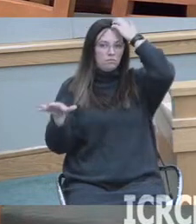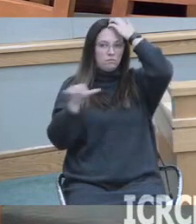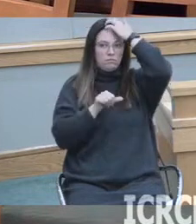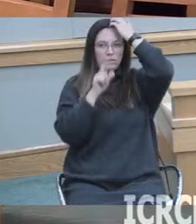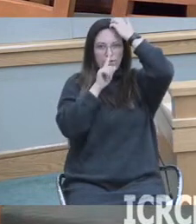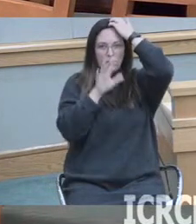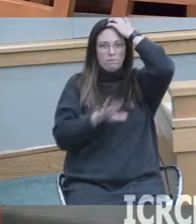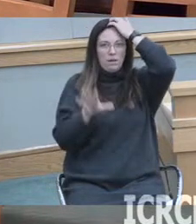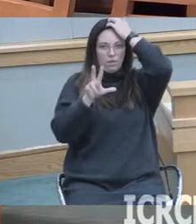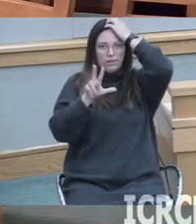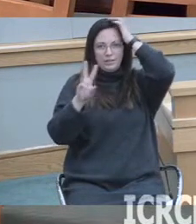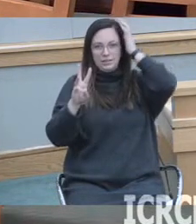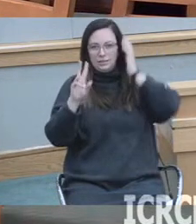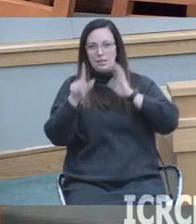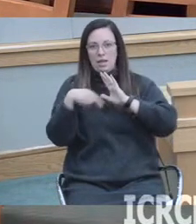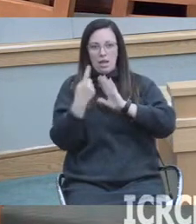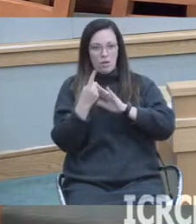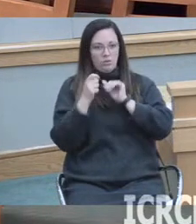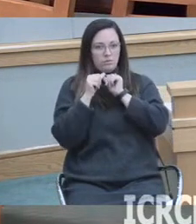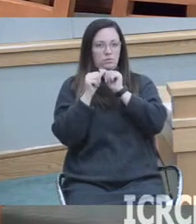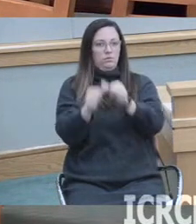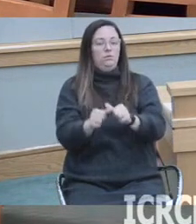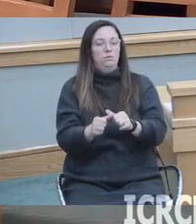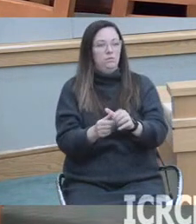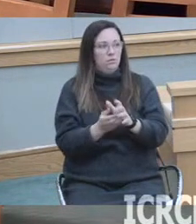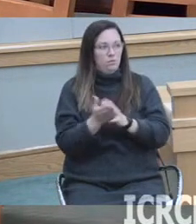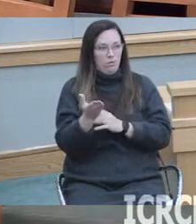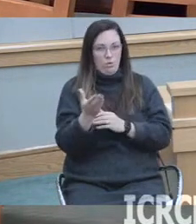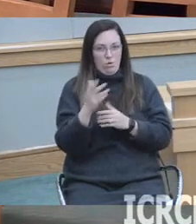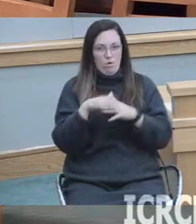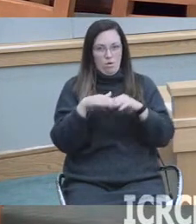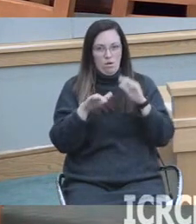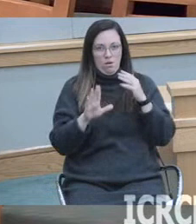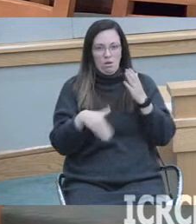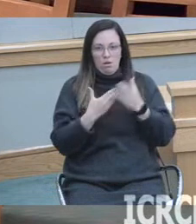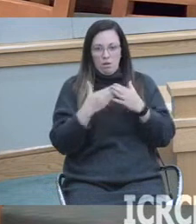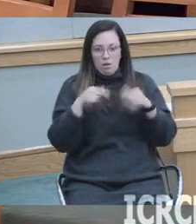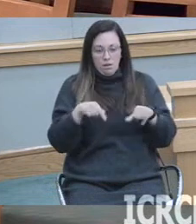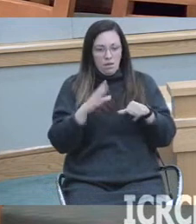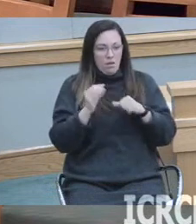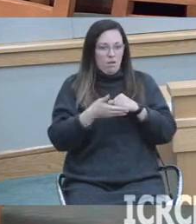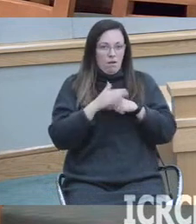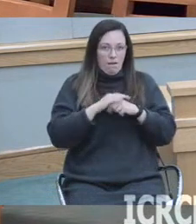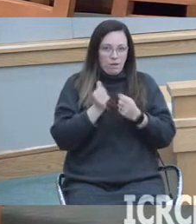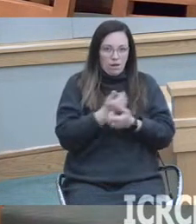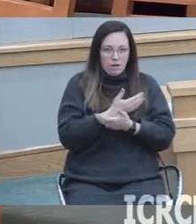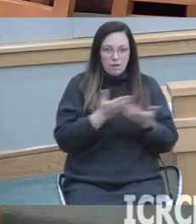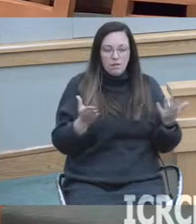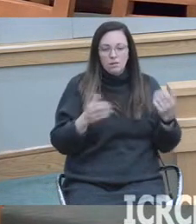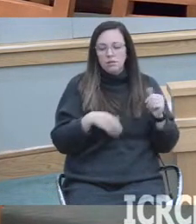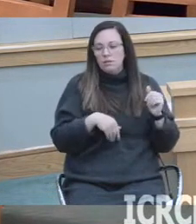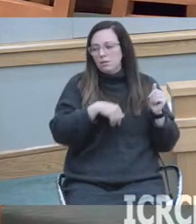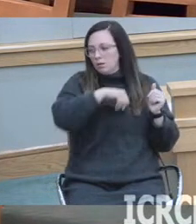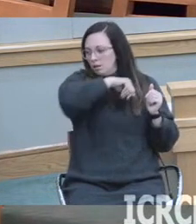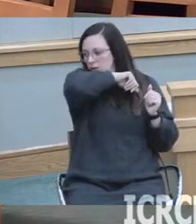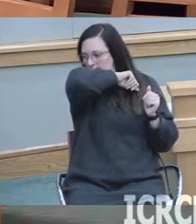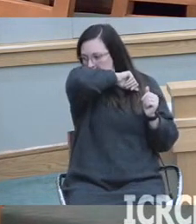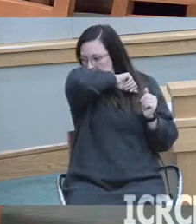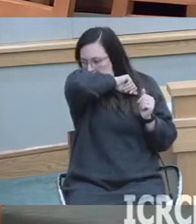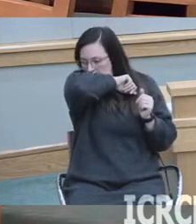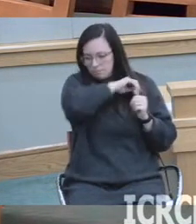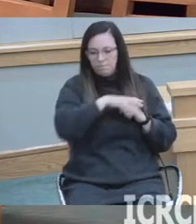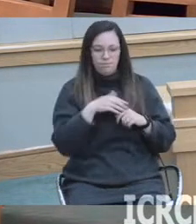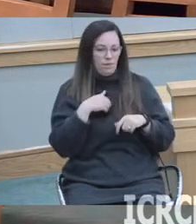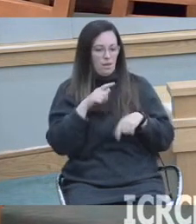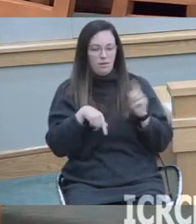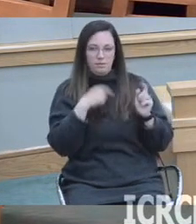hours in a row, following through on all this and covering all of our bases. And I can't say how much I